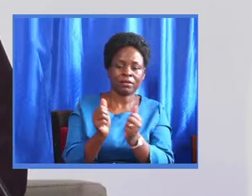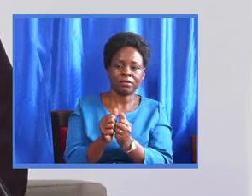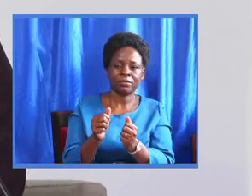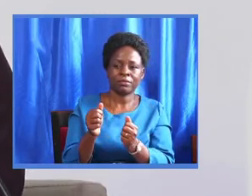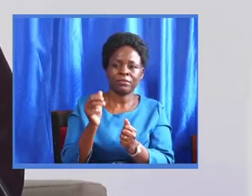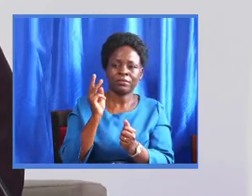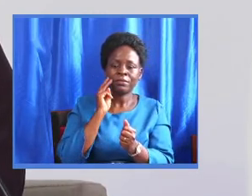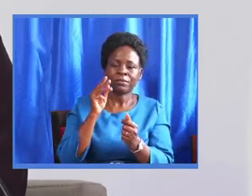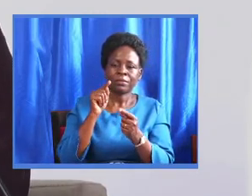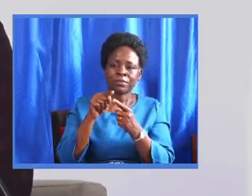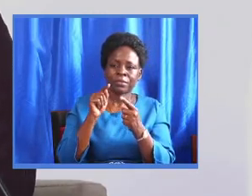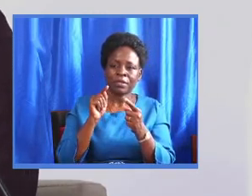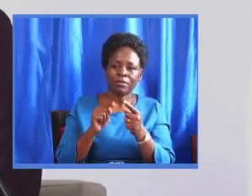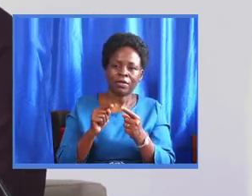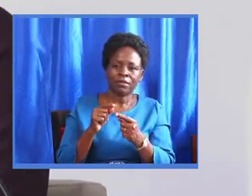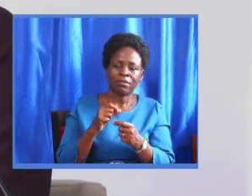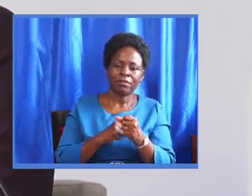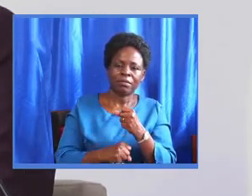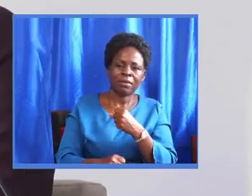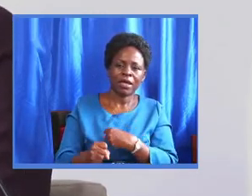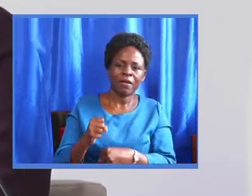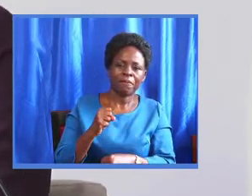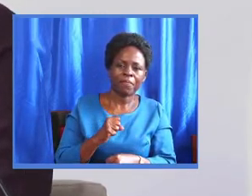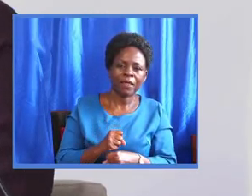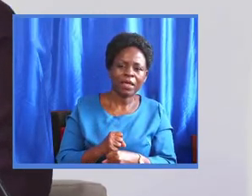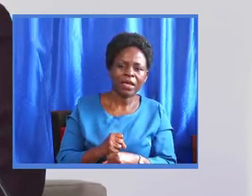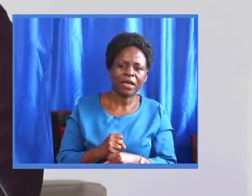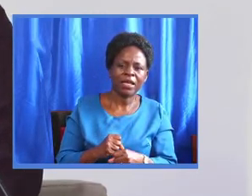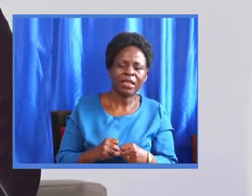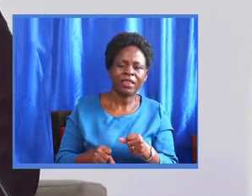by IAM, that's about